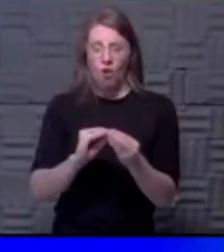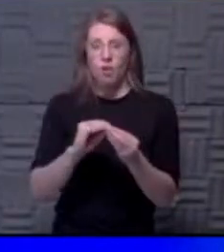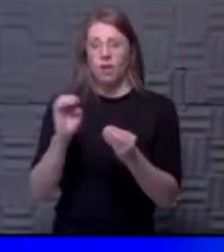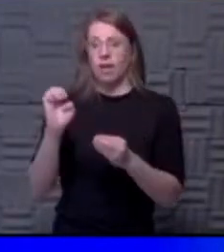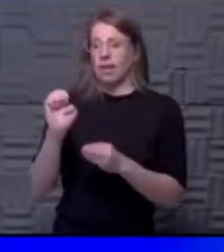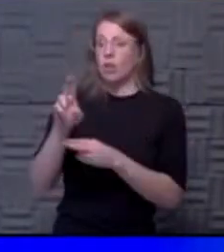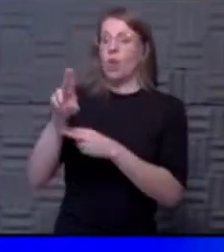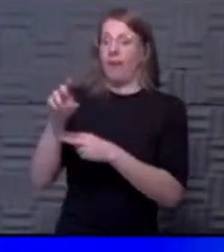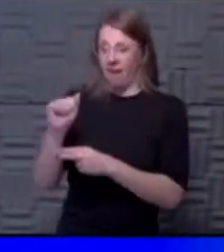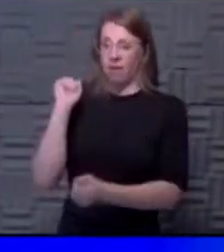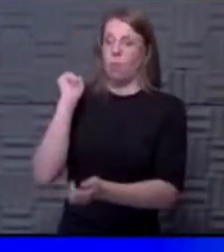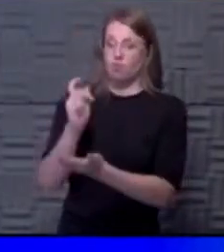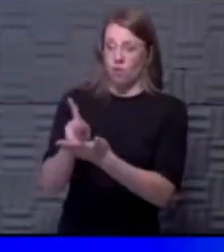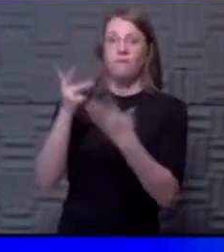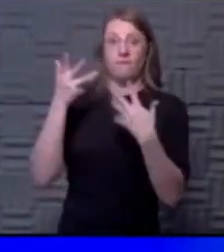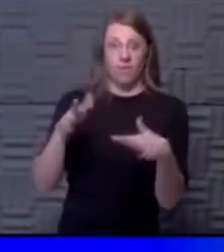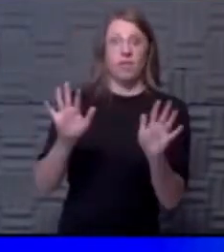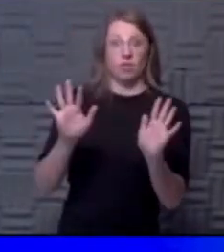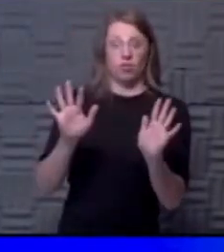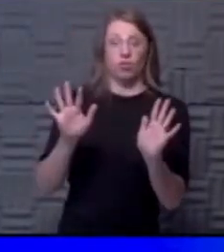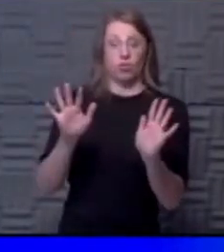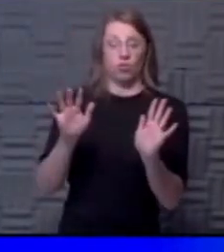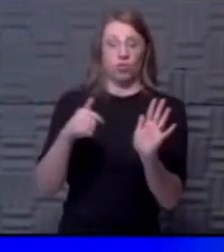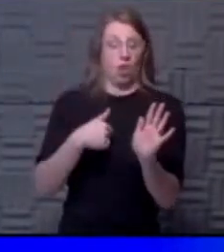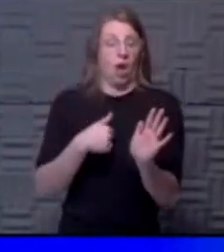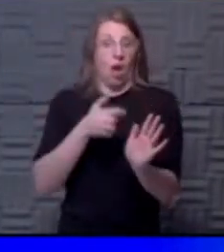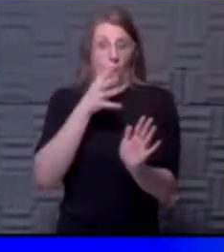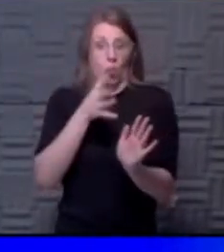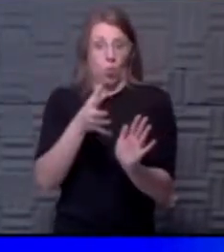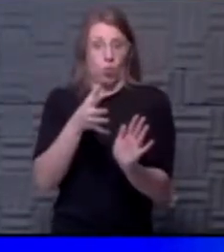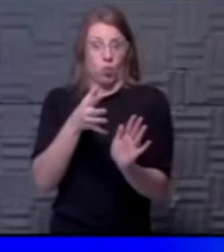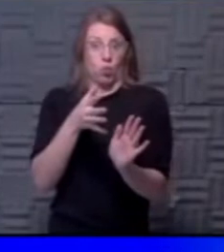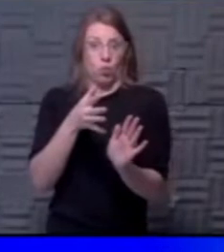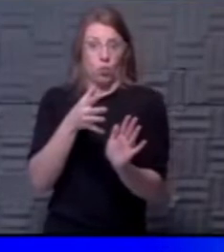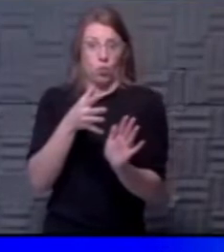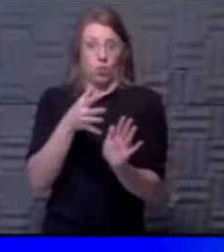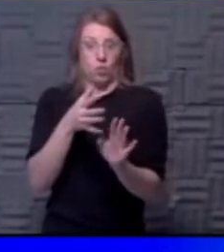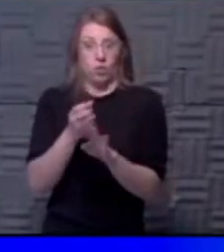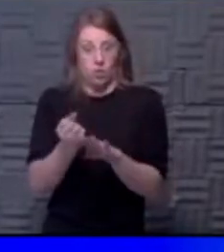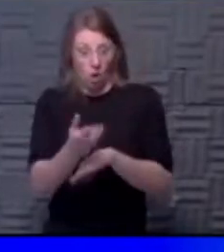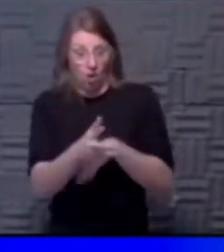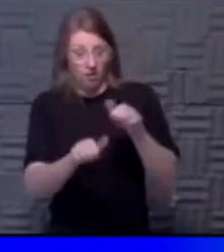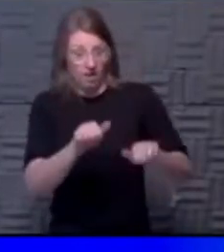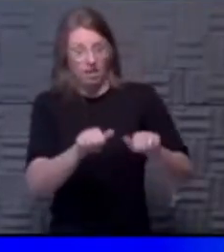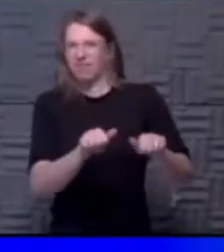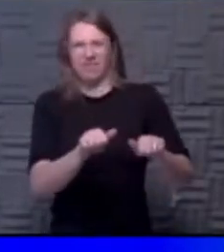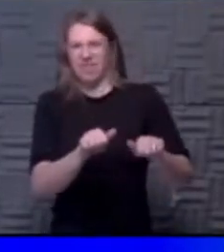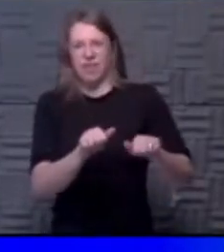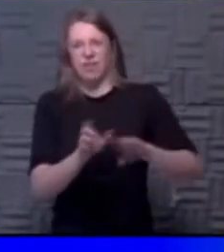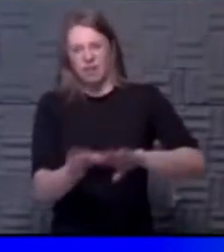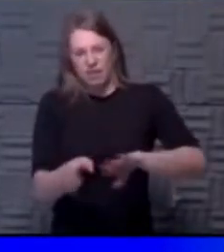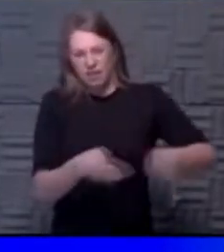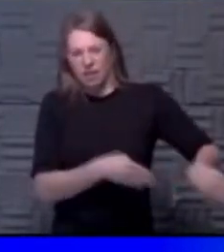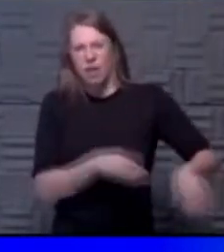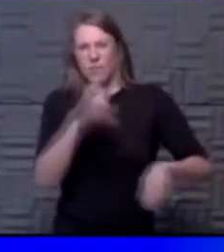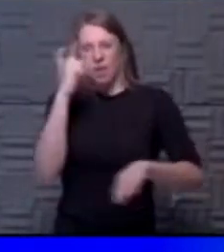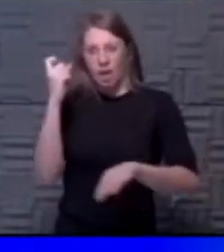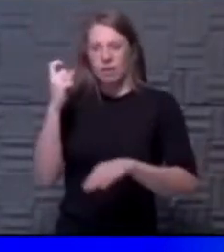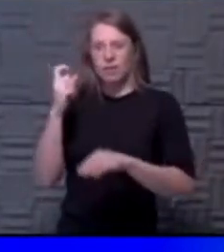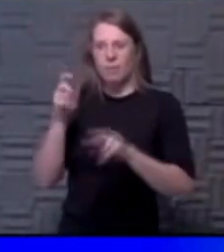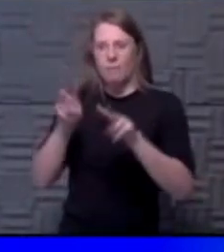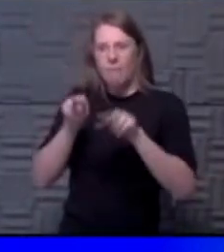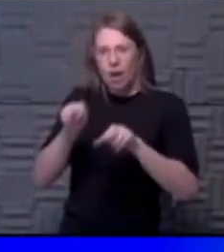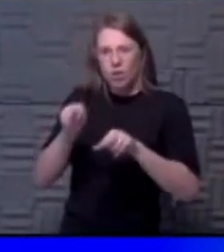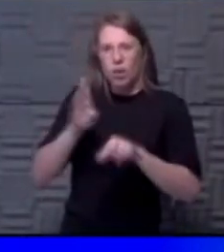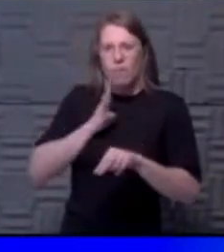emergency use authorized, I would have people not have the hesitancy, because it has rigorously gone through that